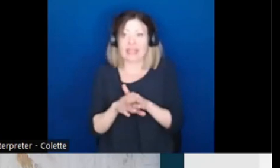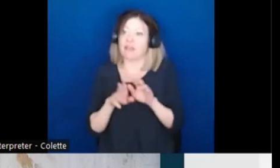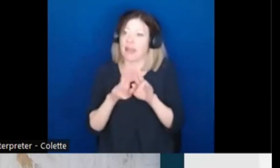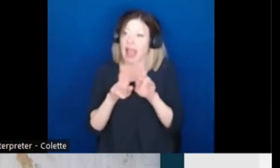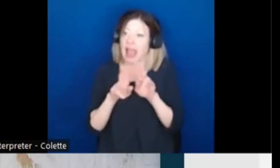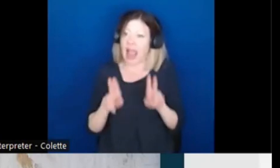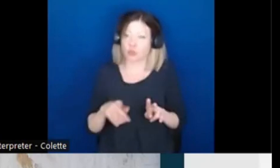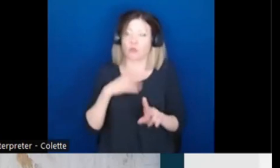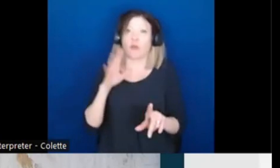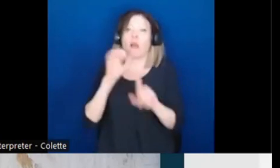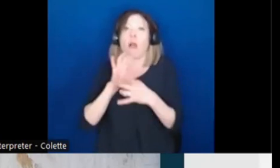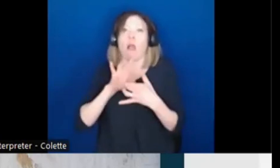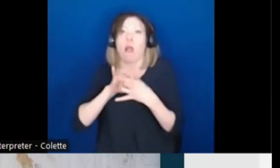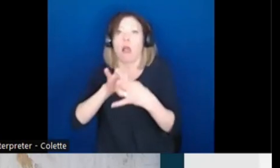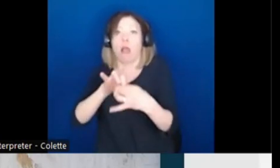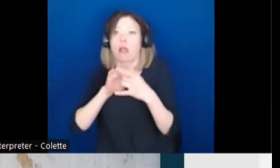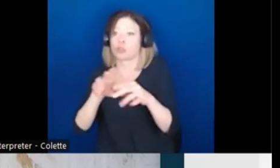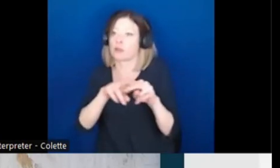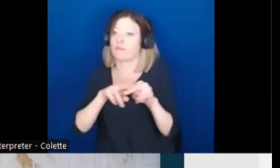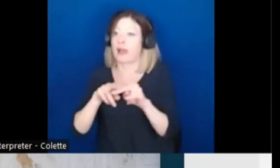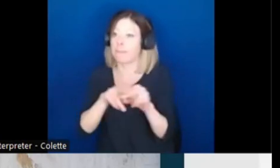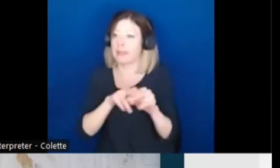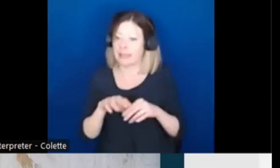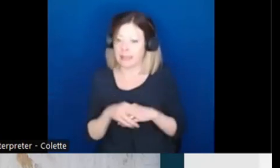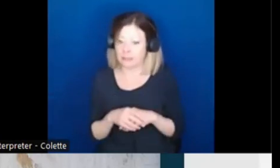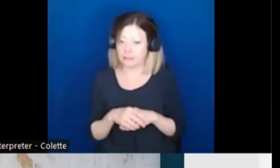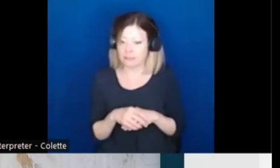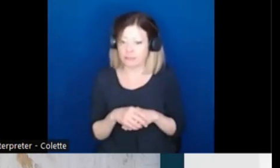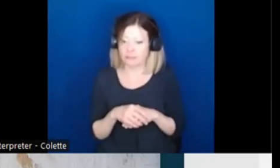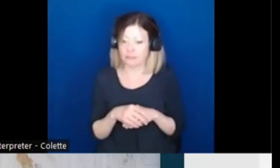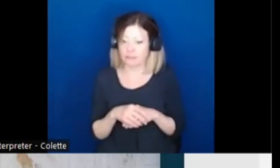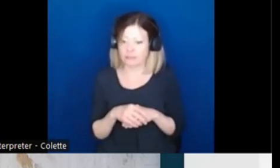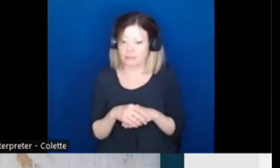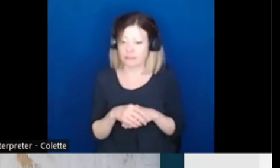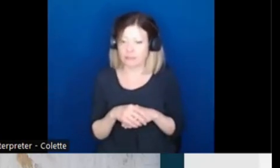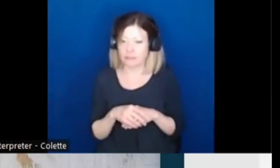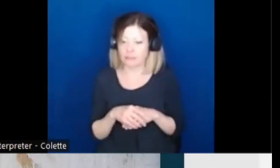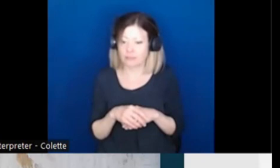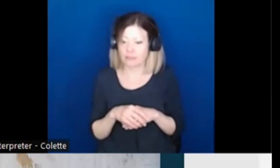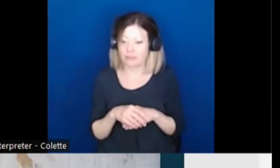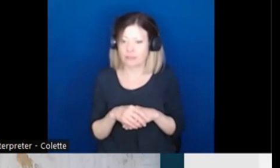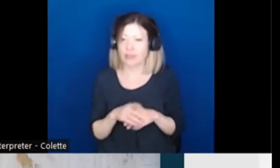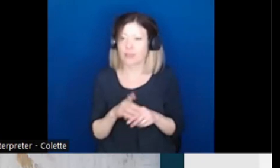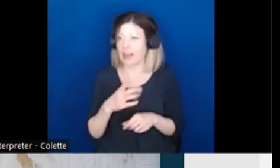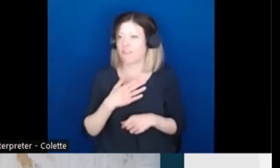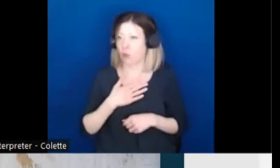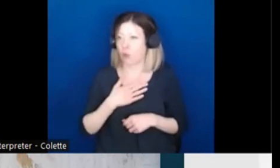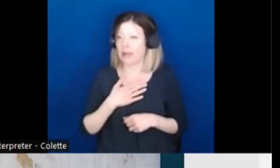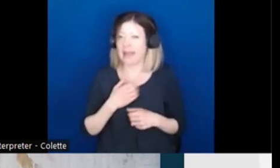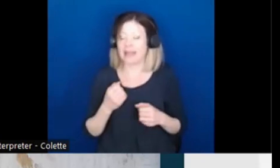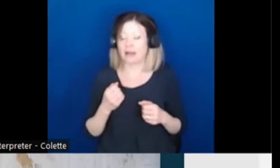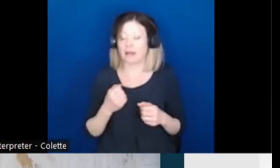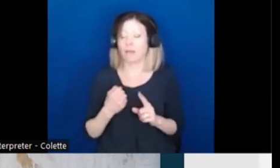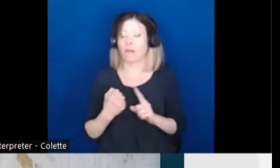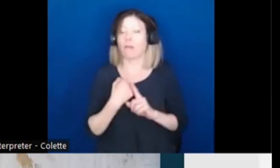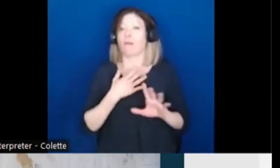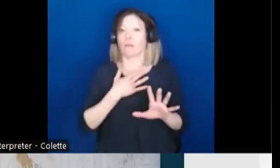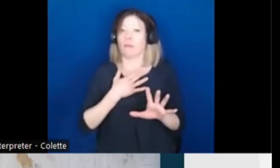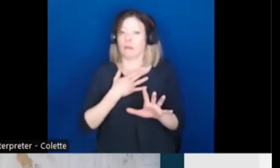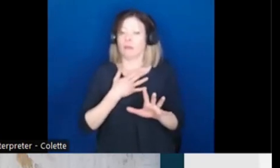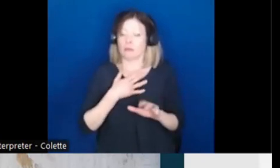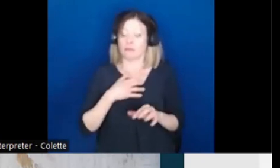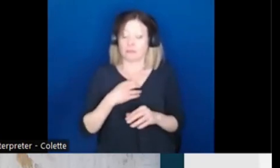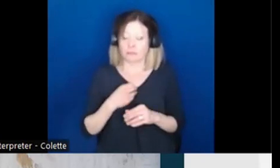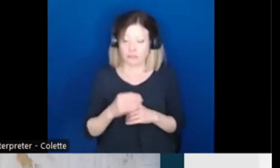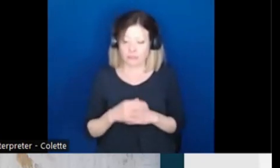as they were living in the house. And for some reason, that's one of them that does it for me. Another room we have in here